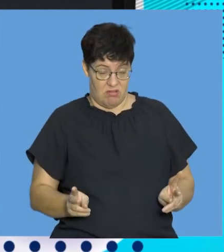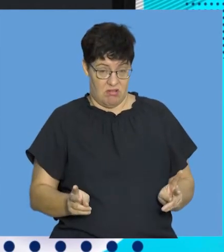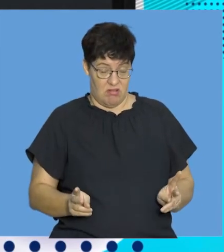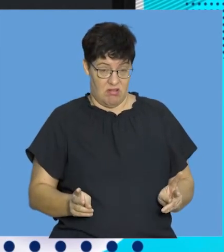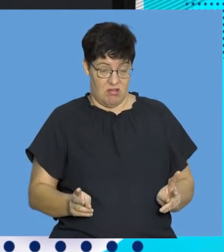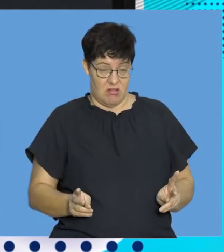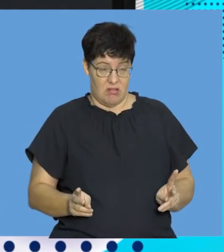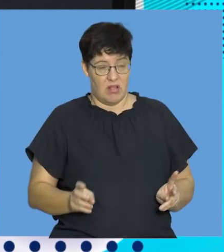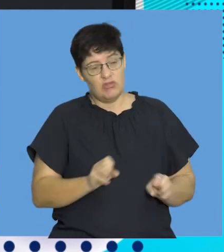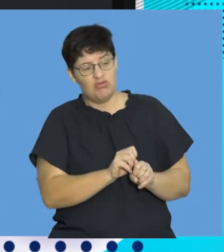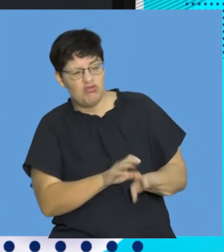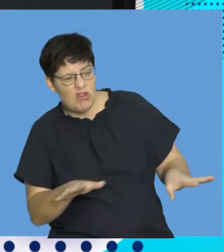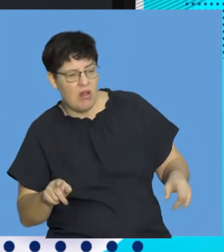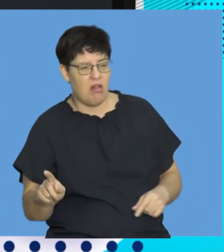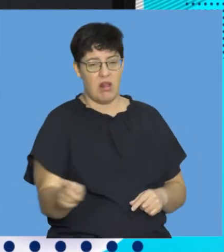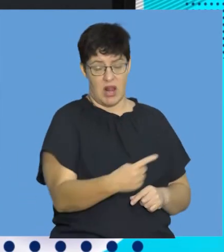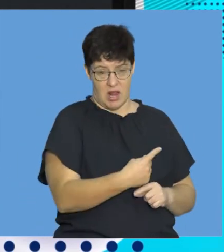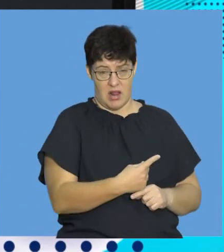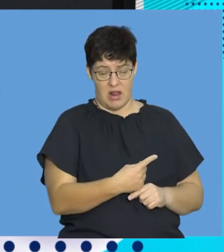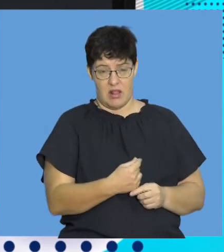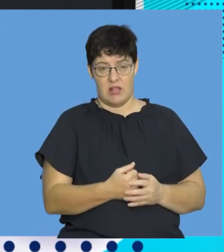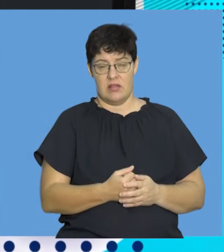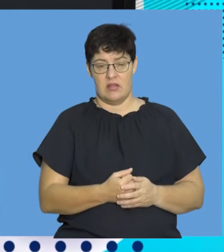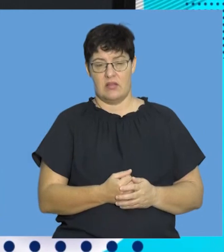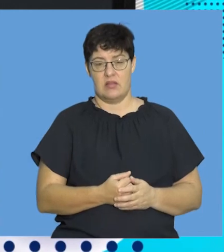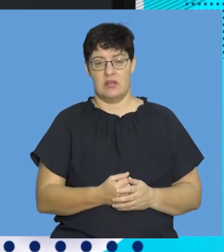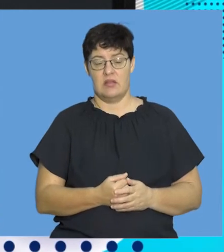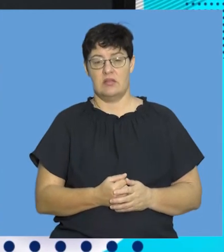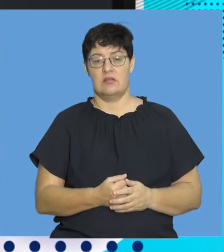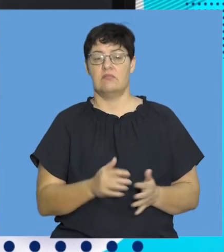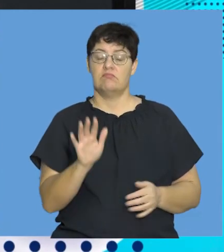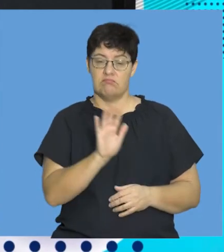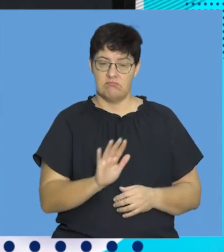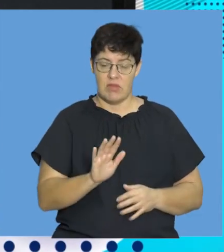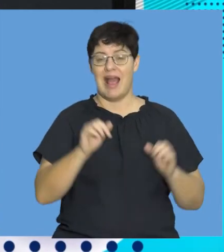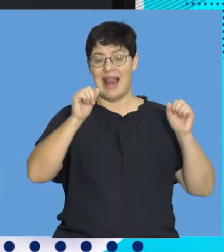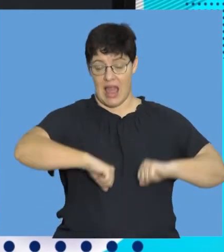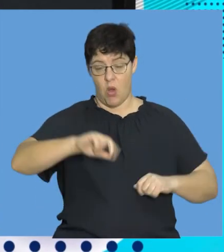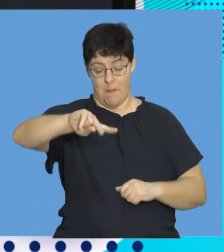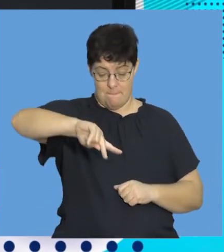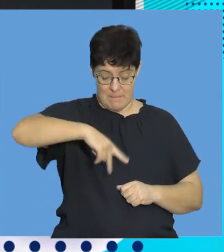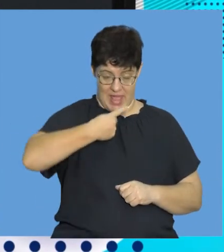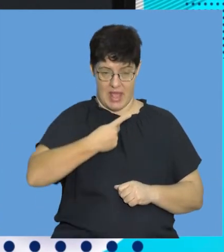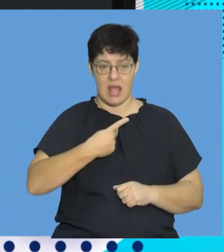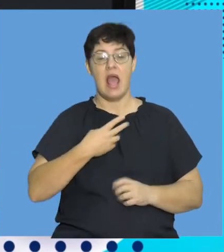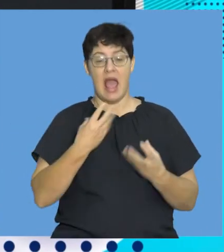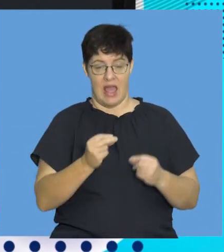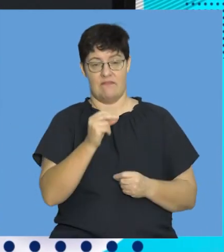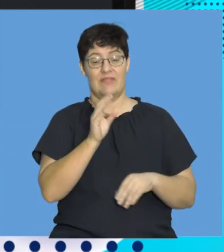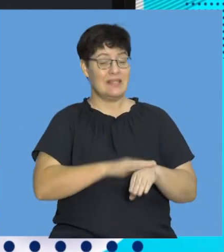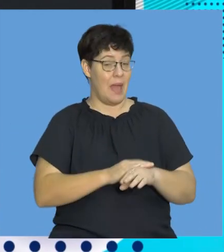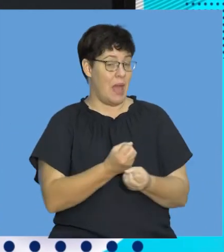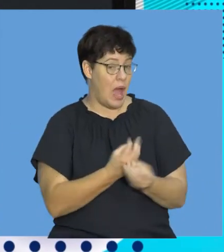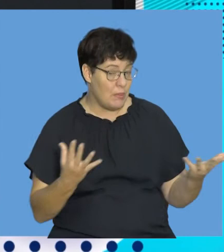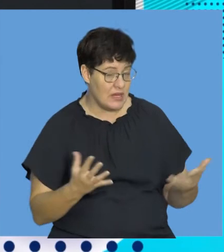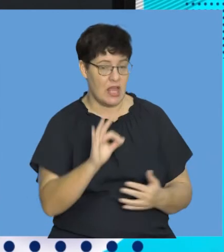right, or the generally accepted practice in the industry is you allow your debtors 30 days